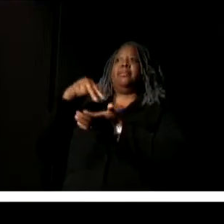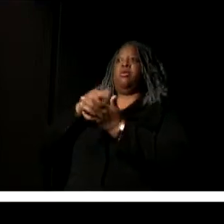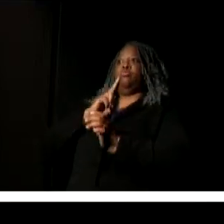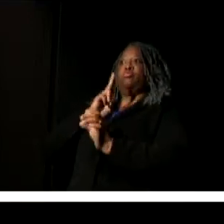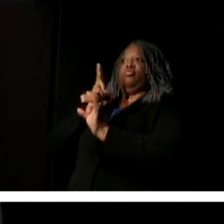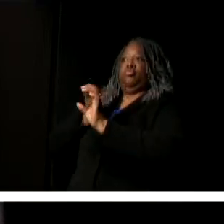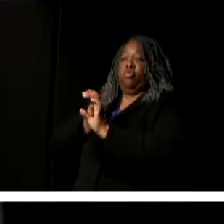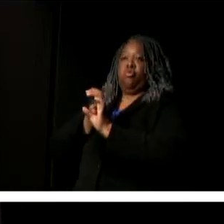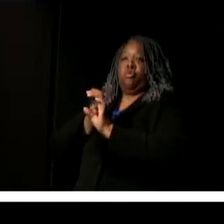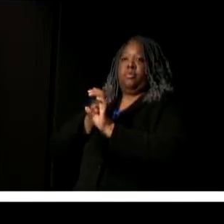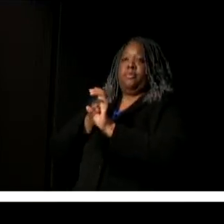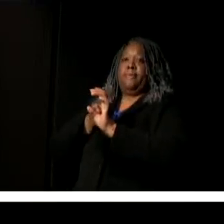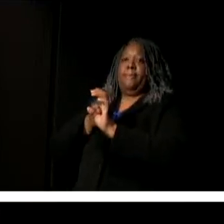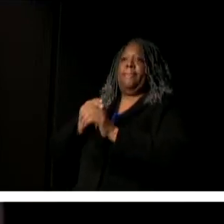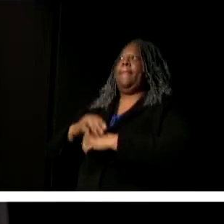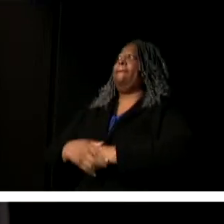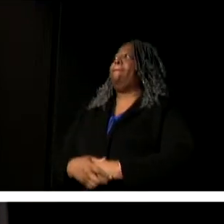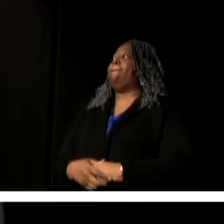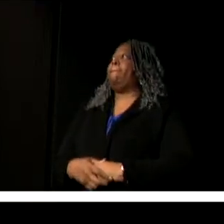in reciting the pledge.